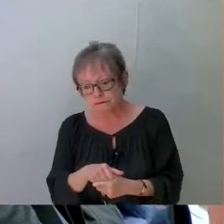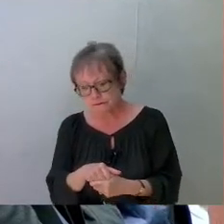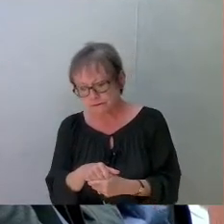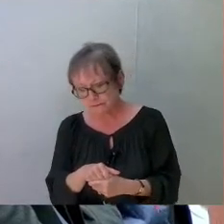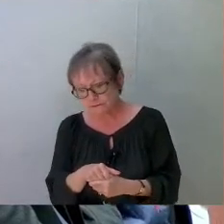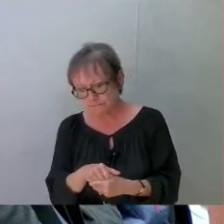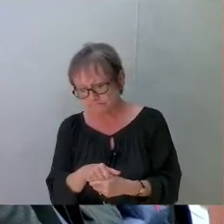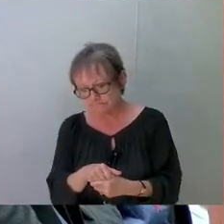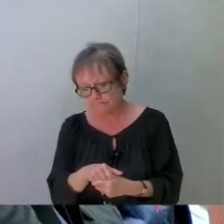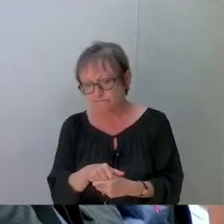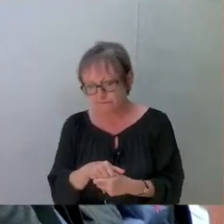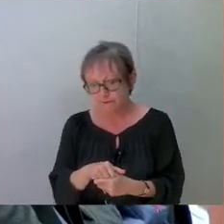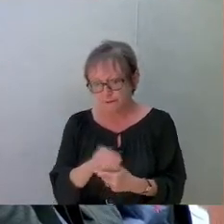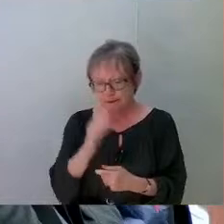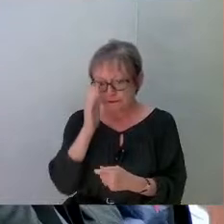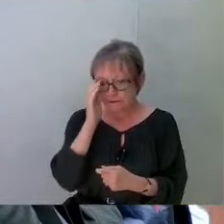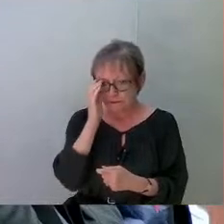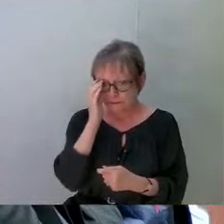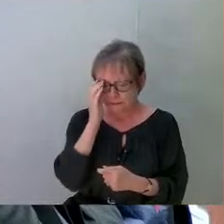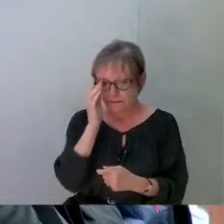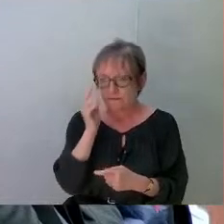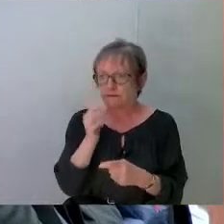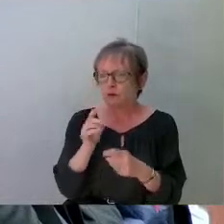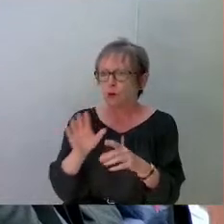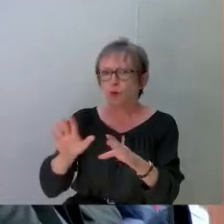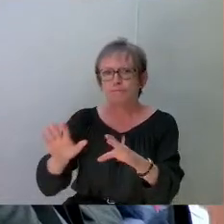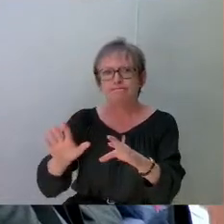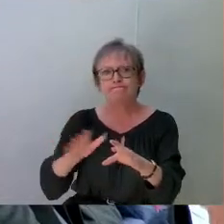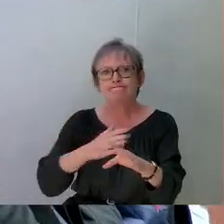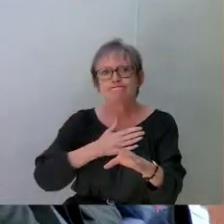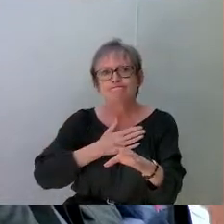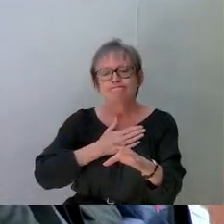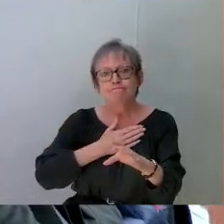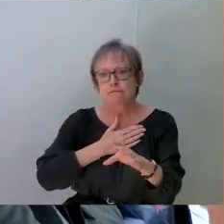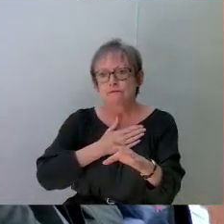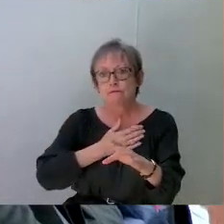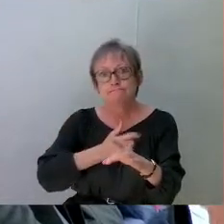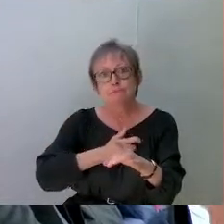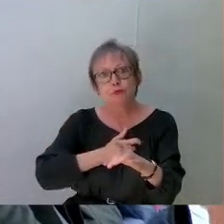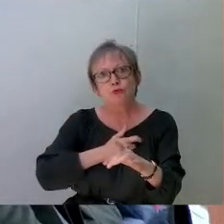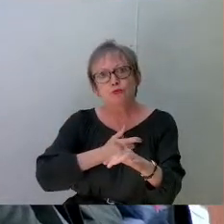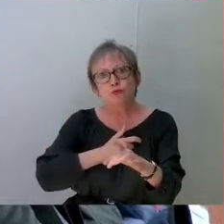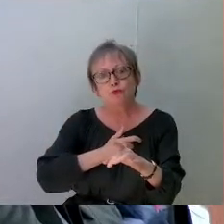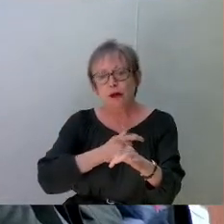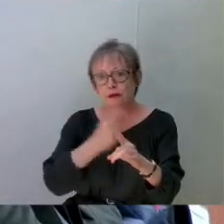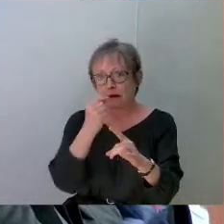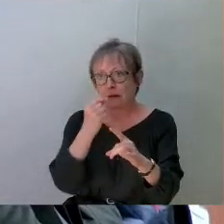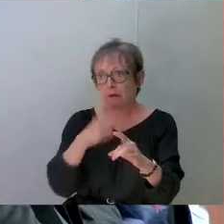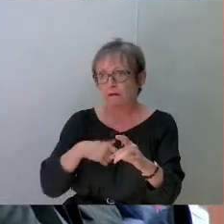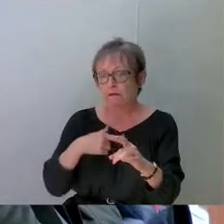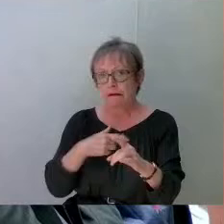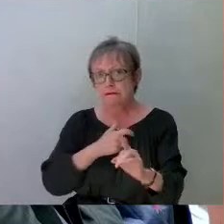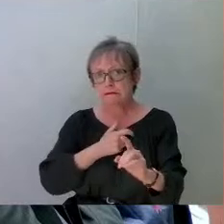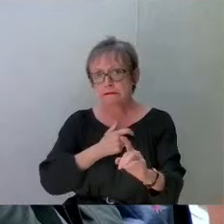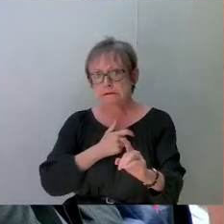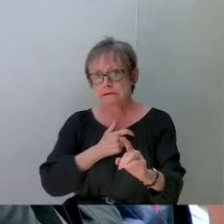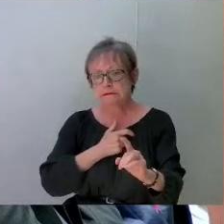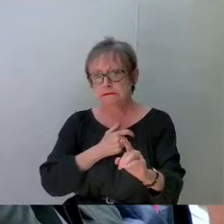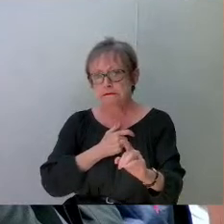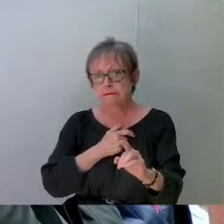I want to start off by doing a bit of settling of nerves, because graduation can be a bit of a nervous